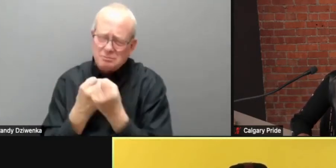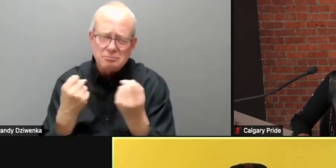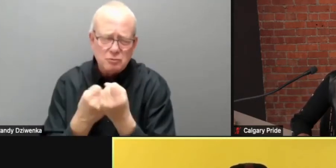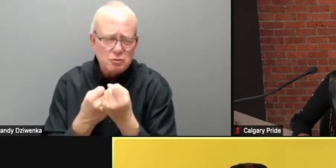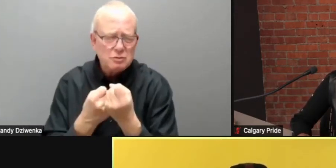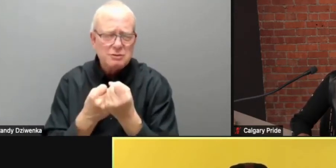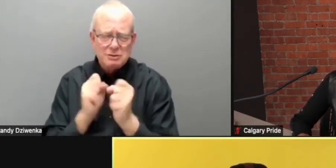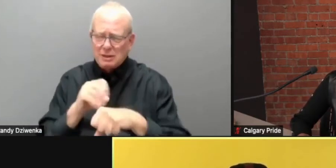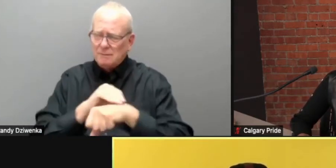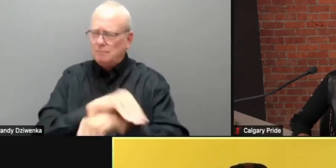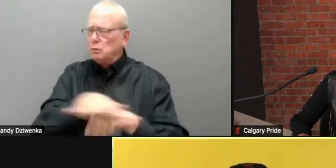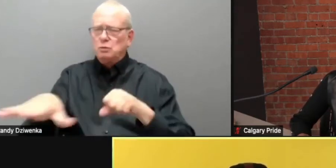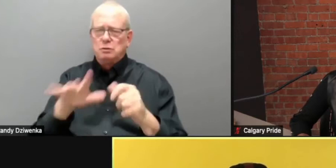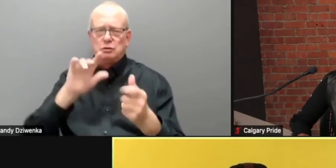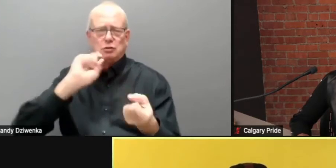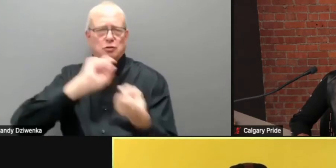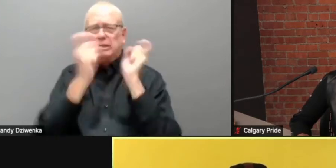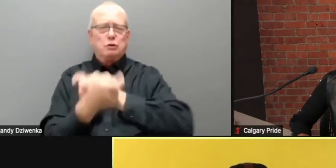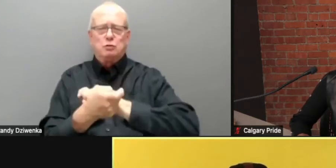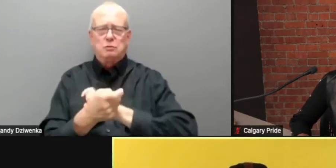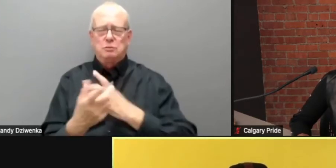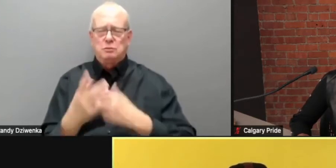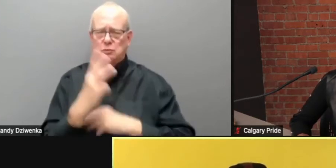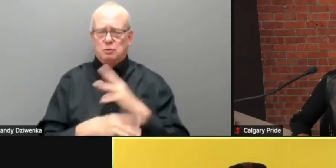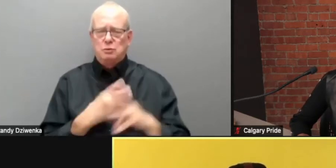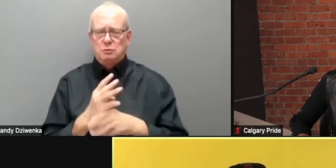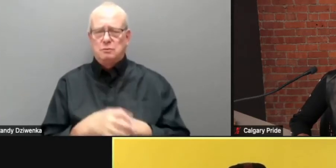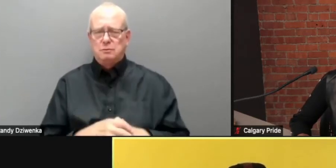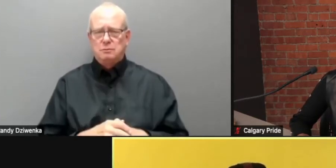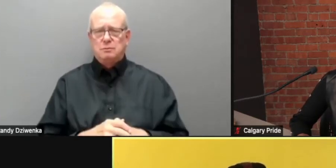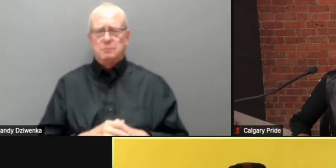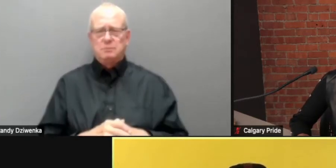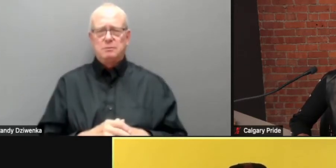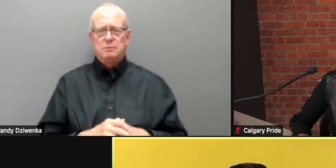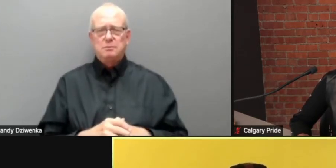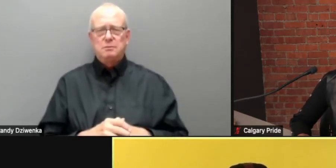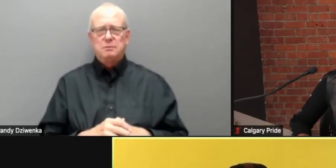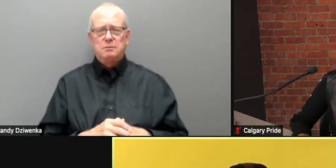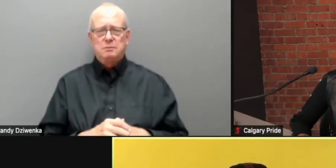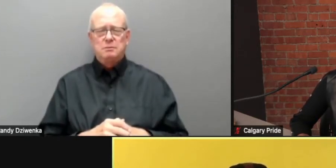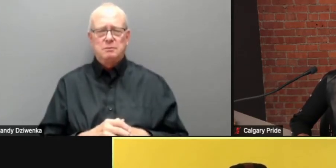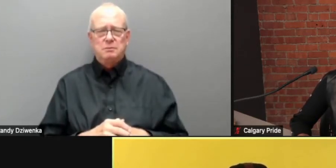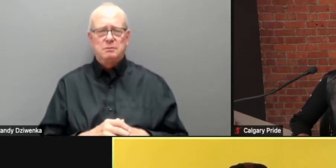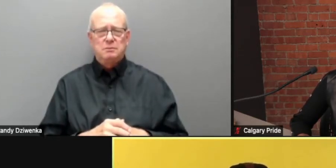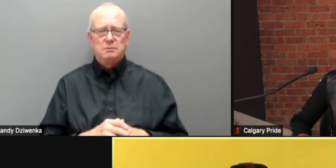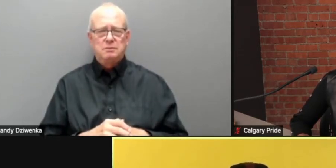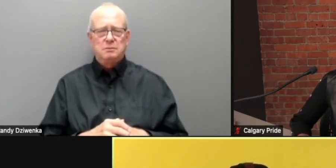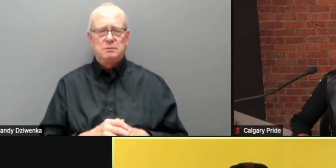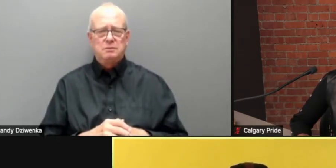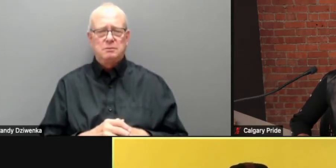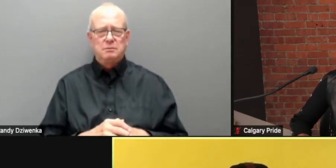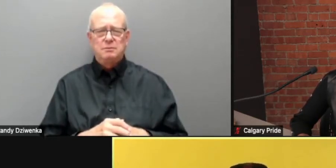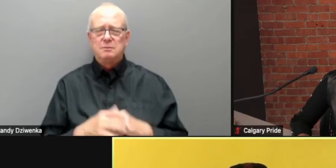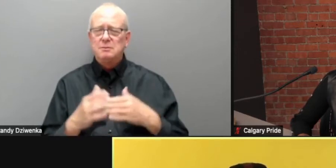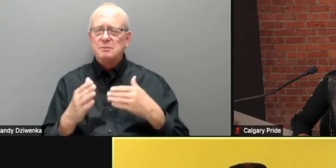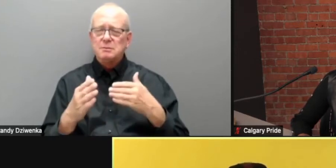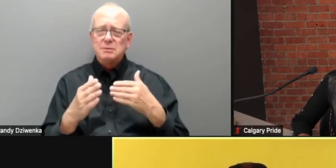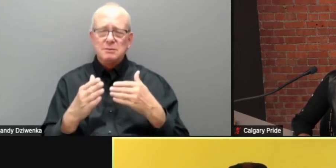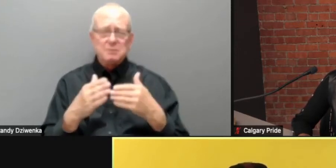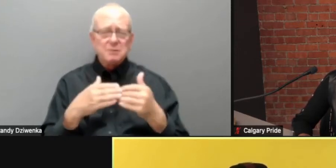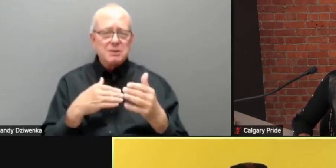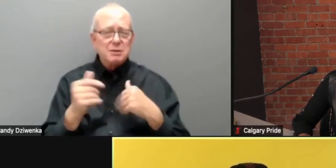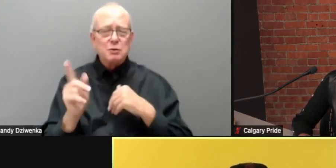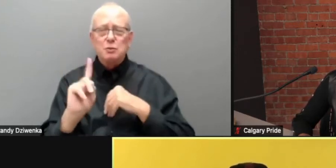we all need to do and create allies from whichever part of the world we see things like they may